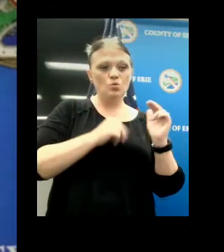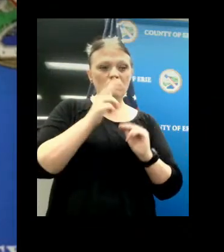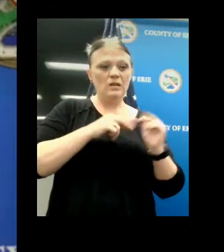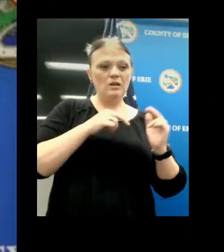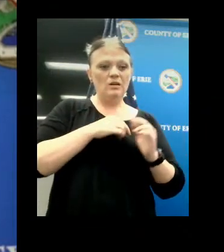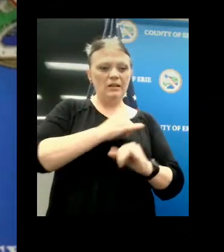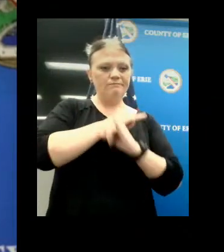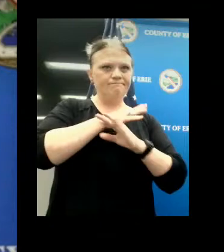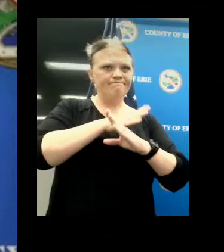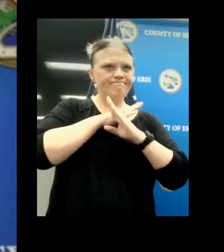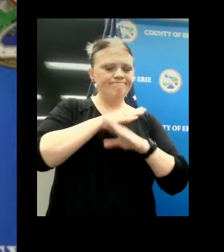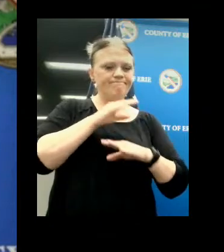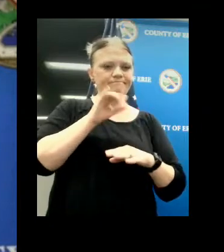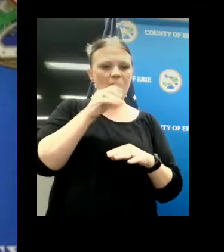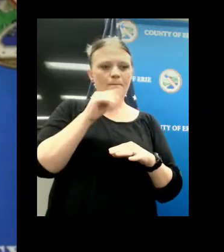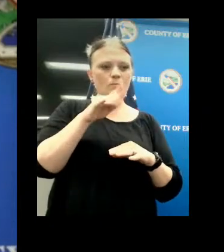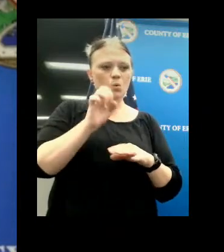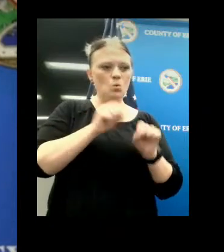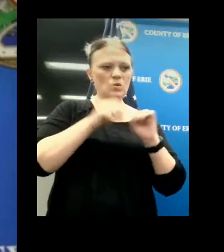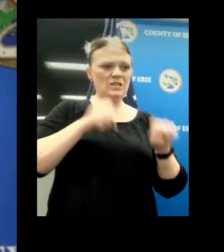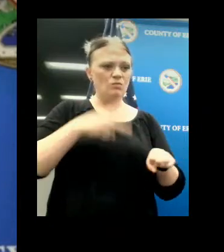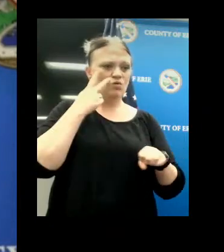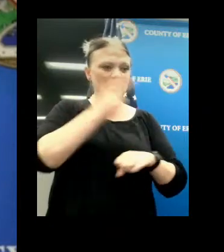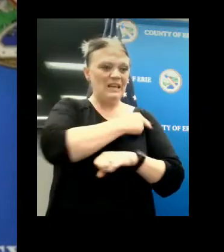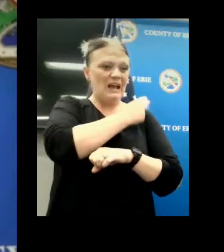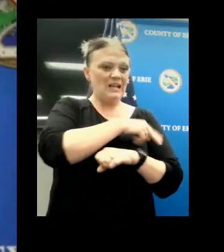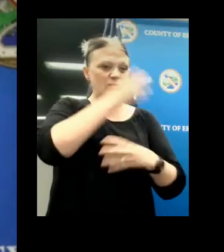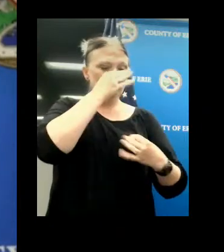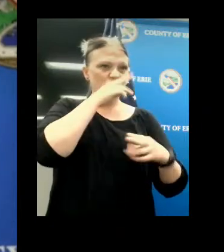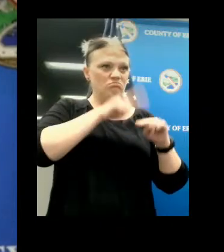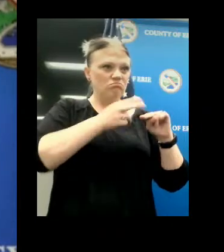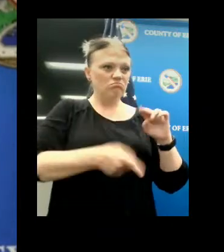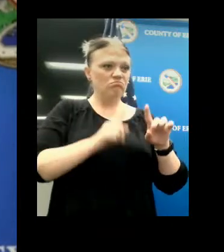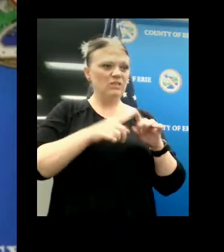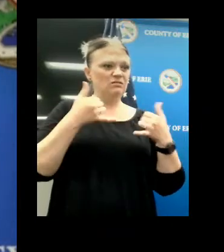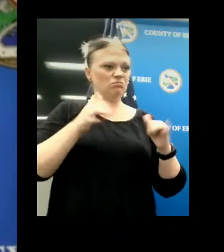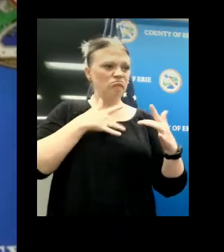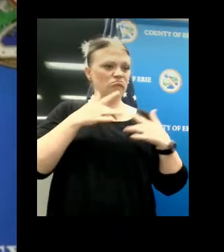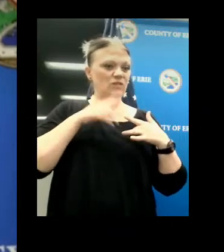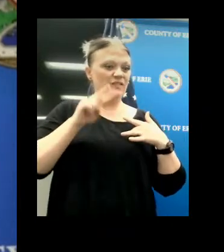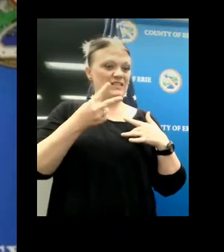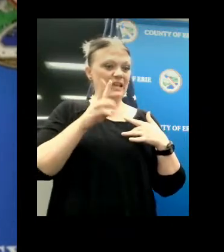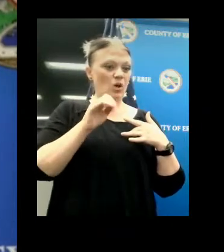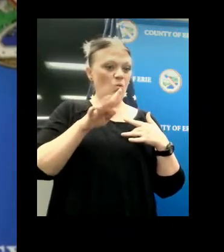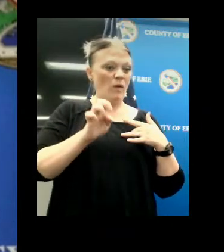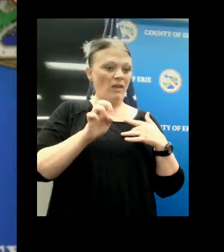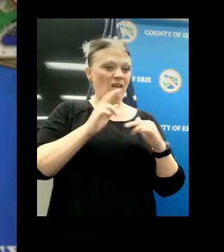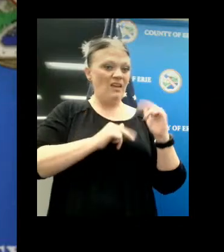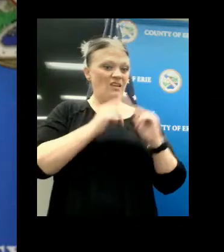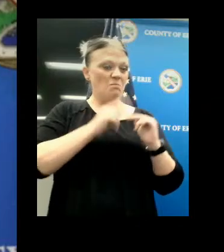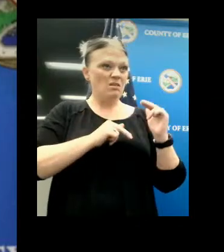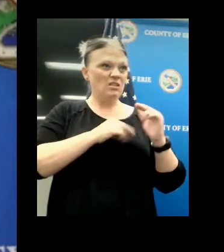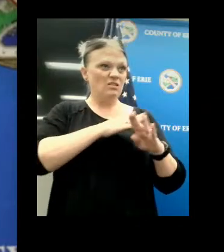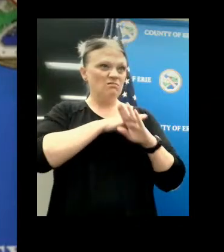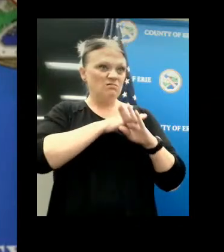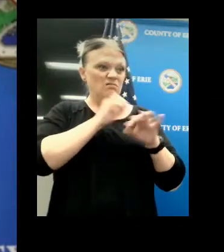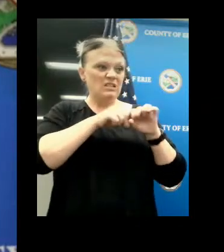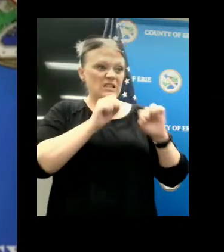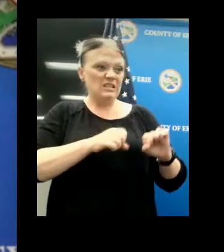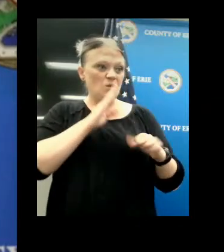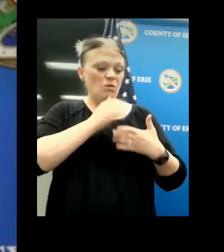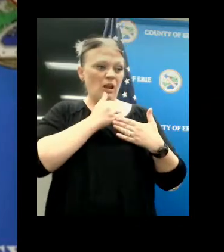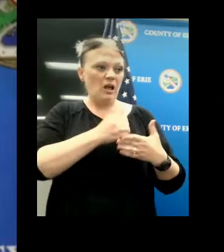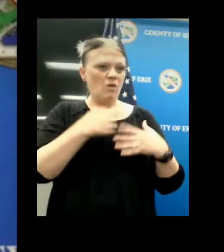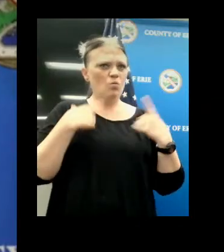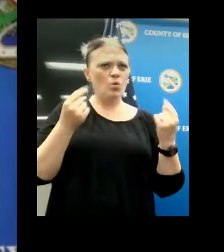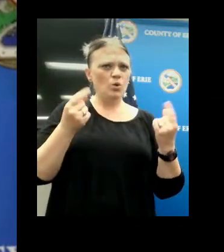their immune systems? We see the hospitalizations go down, but there's always the lingering concern of a second wave. Building an immune system, I assume, would help stop that.